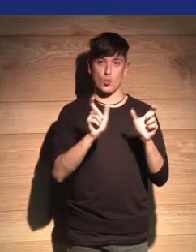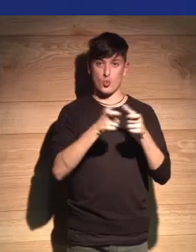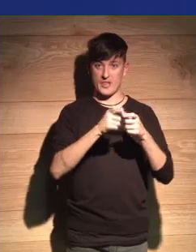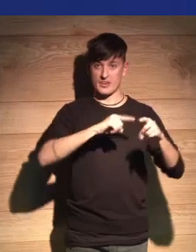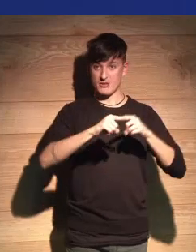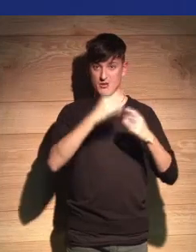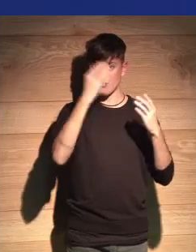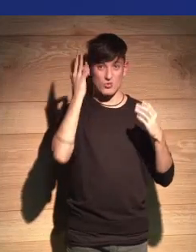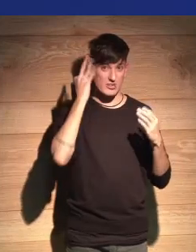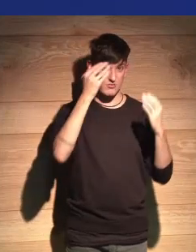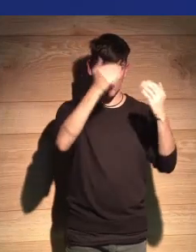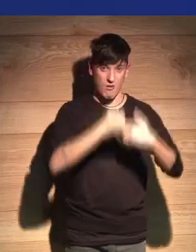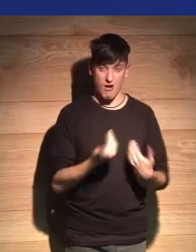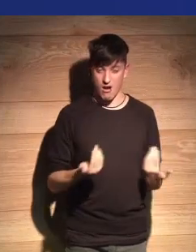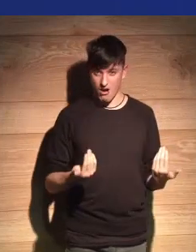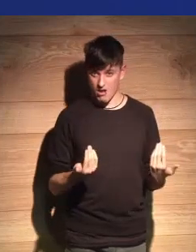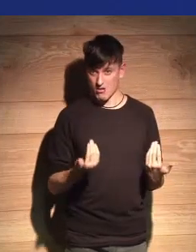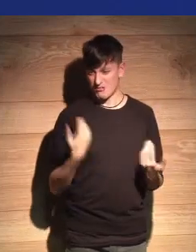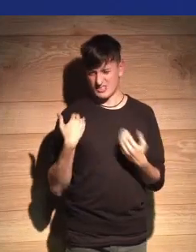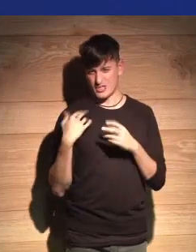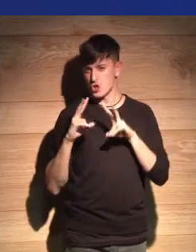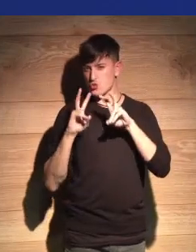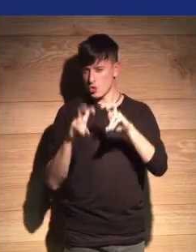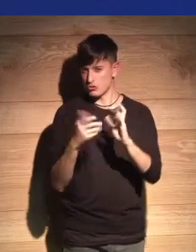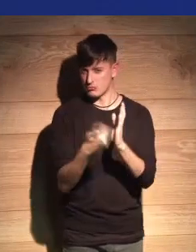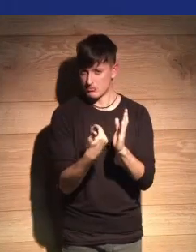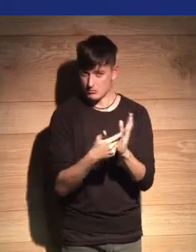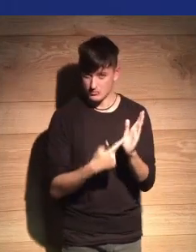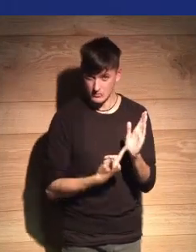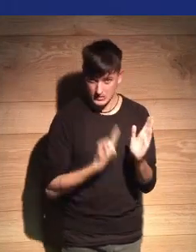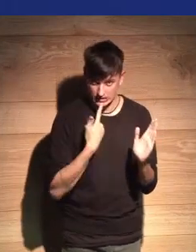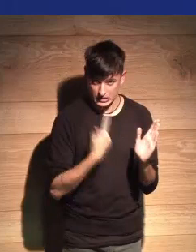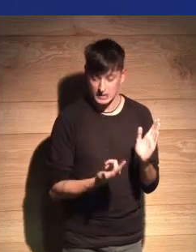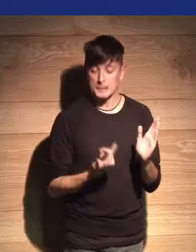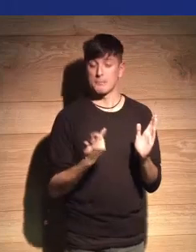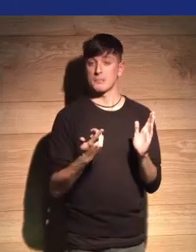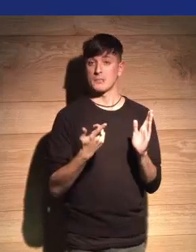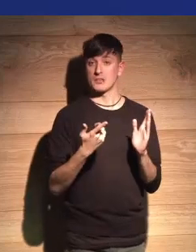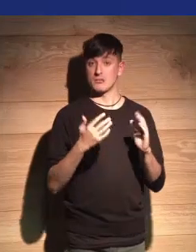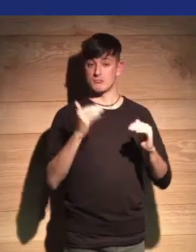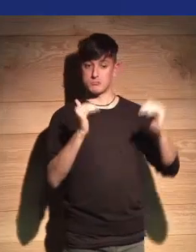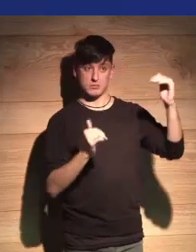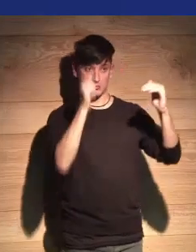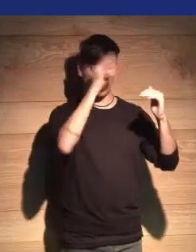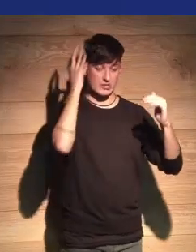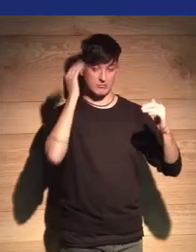any women in their board. These are recent studies. But this gap, this wage